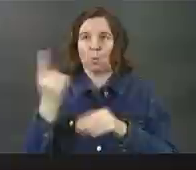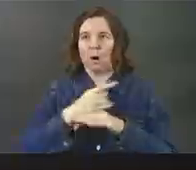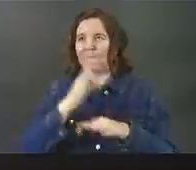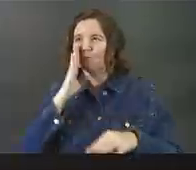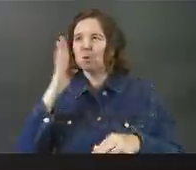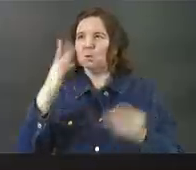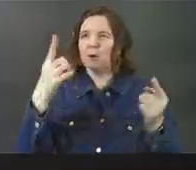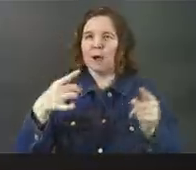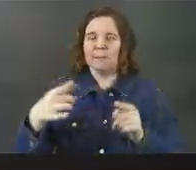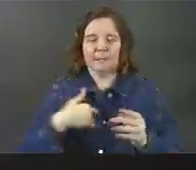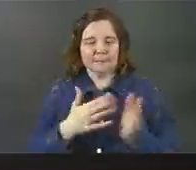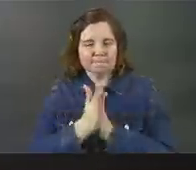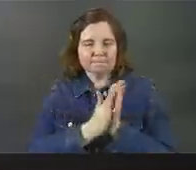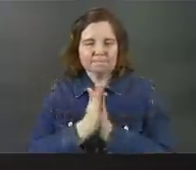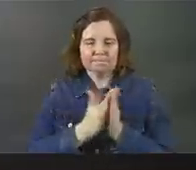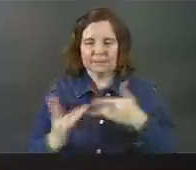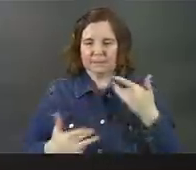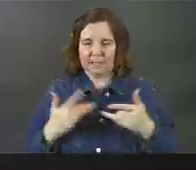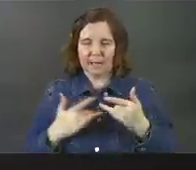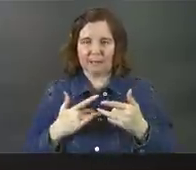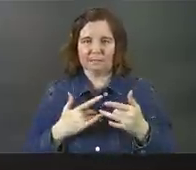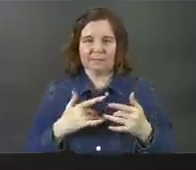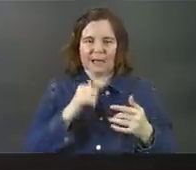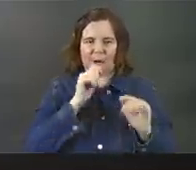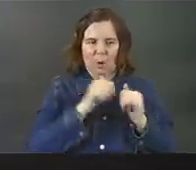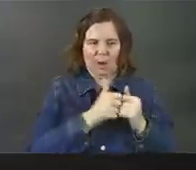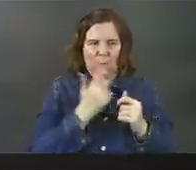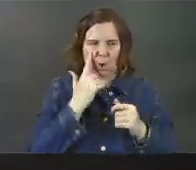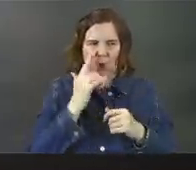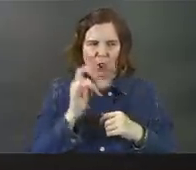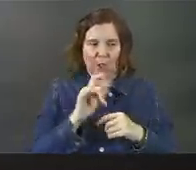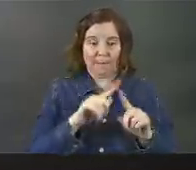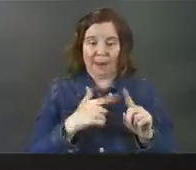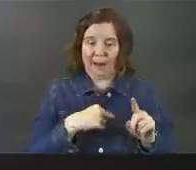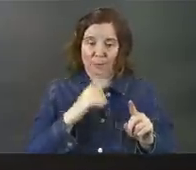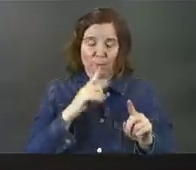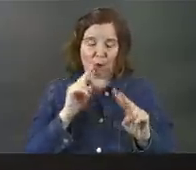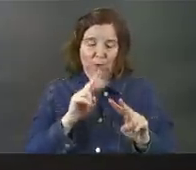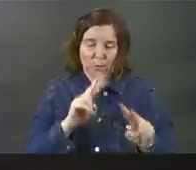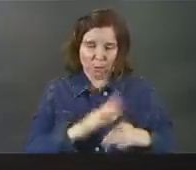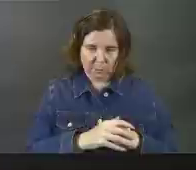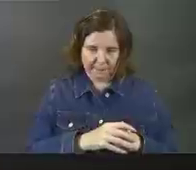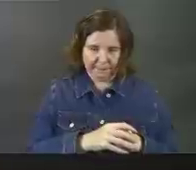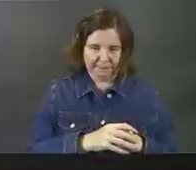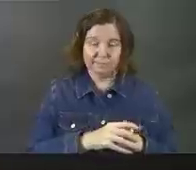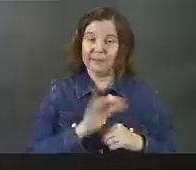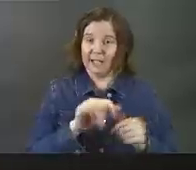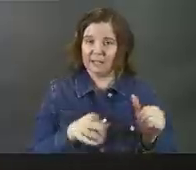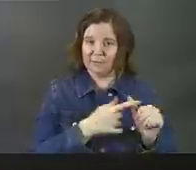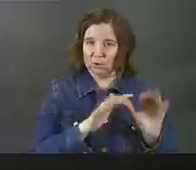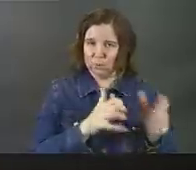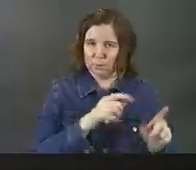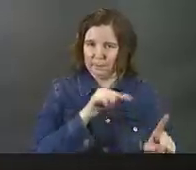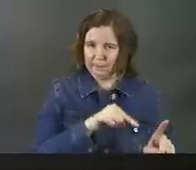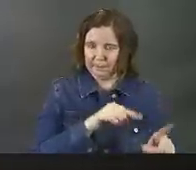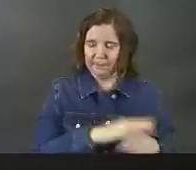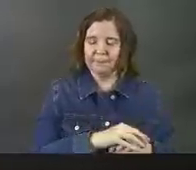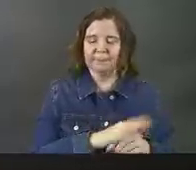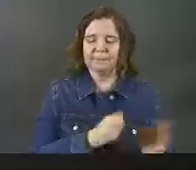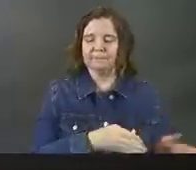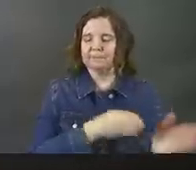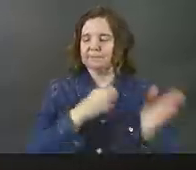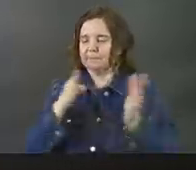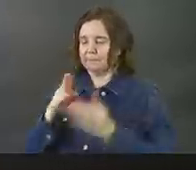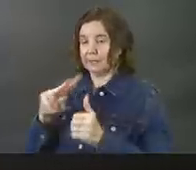day he's coming. I'm pumped. I'm excited. I don't know how it's going to look, but I'm really looking forward to it. So that's our first group of people, okay?